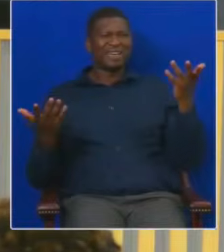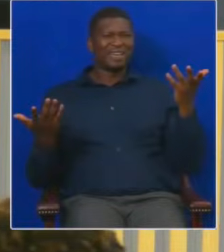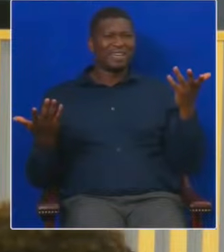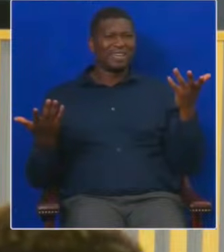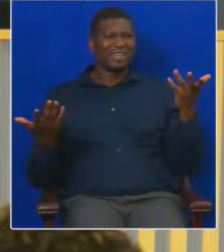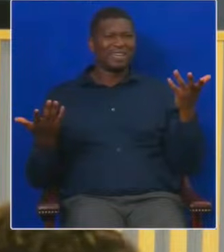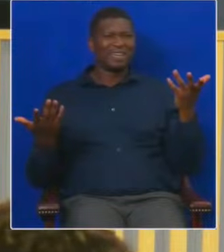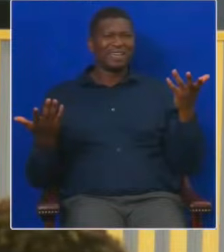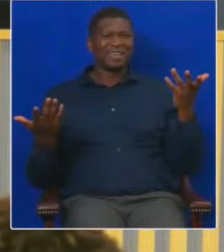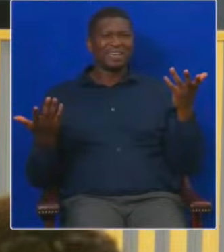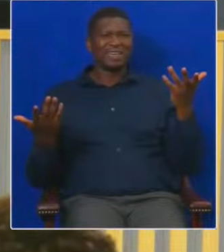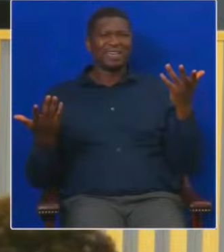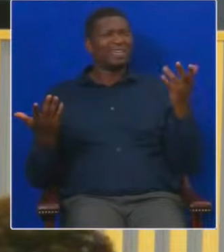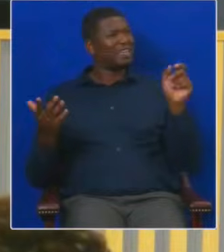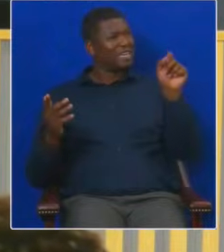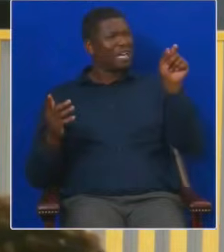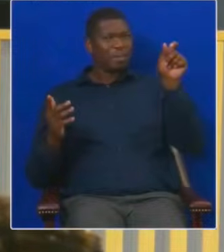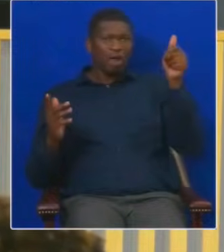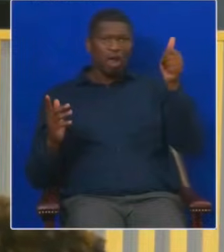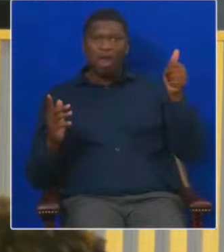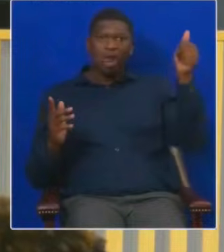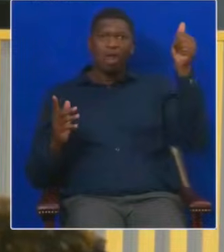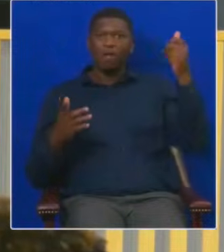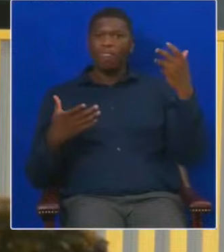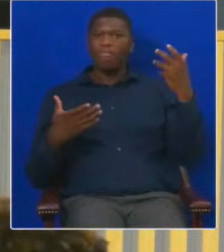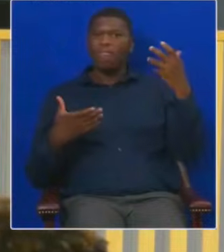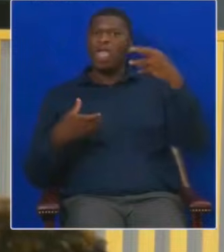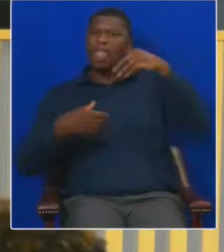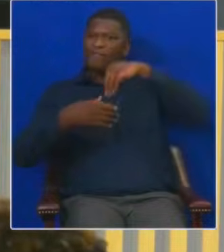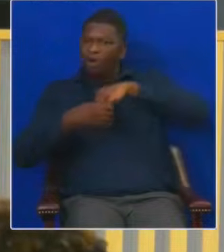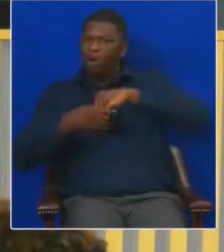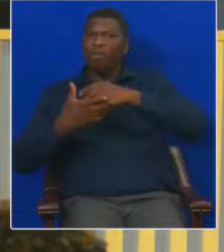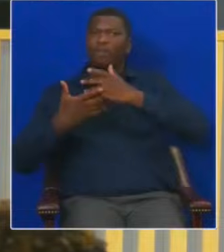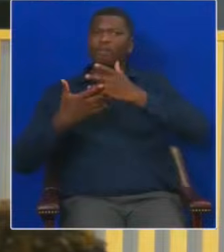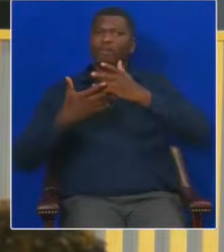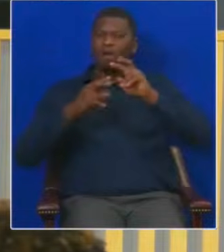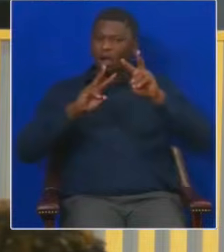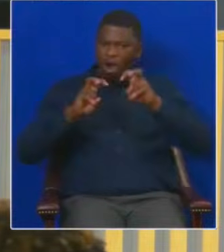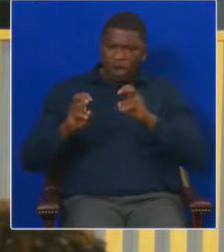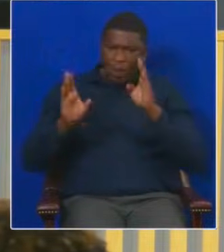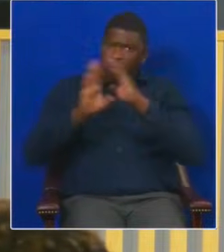involvement in the investigation of the case would visit